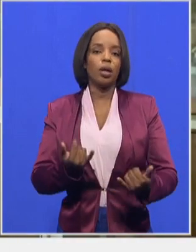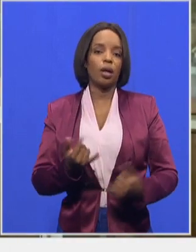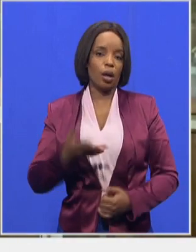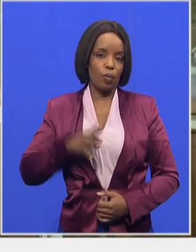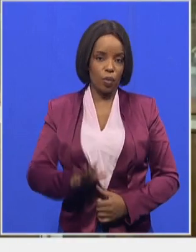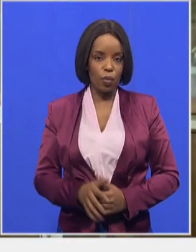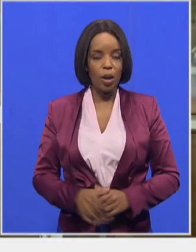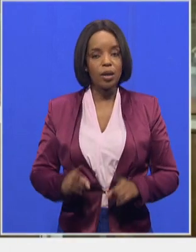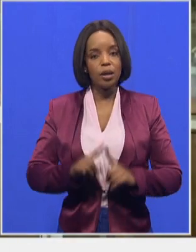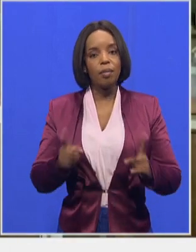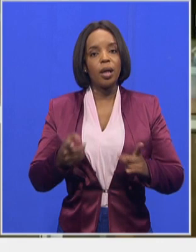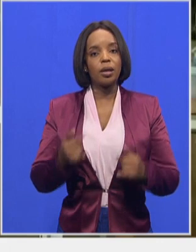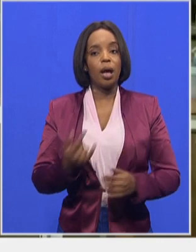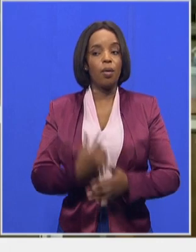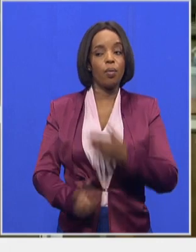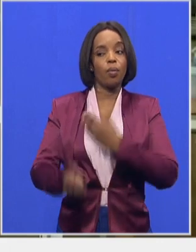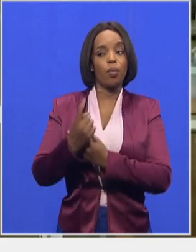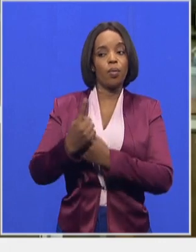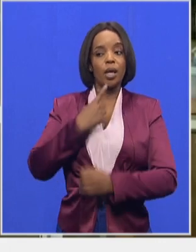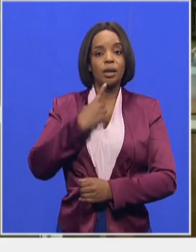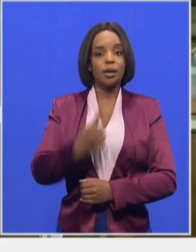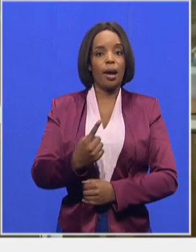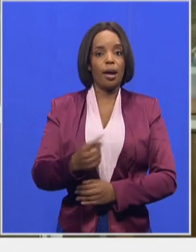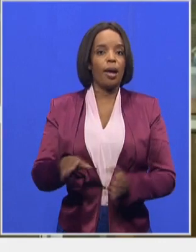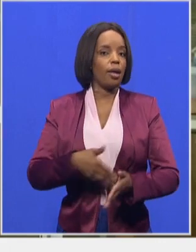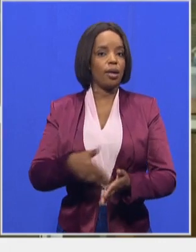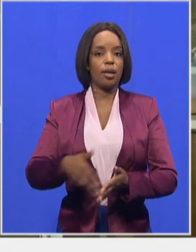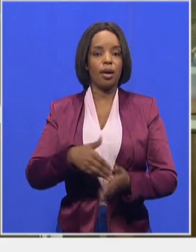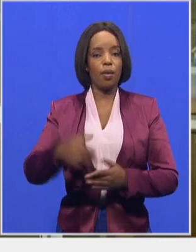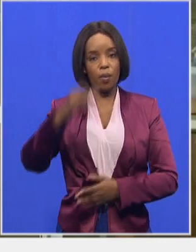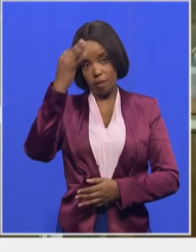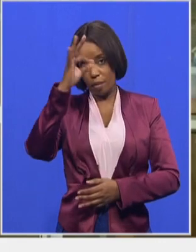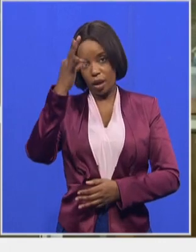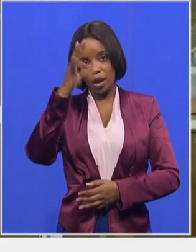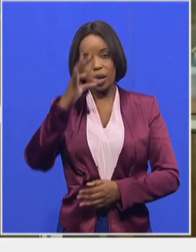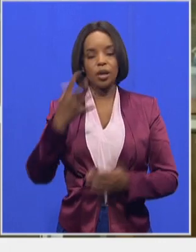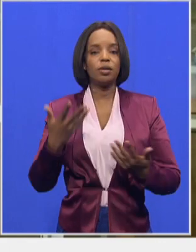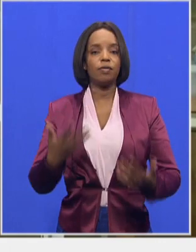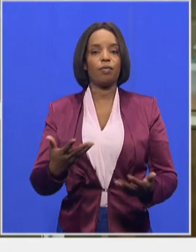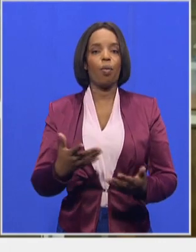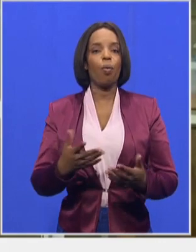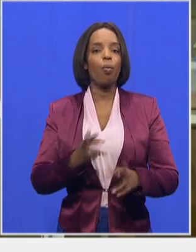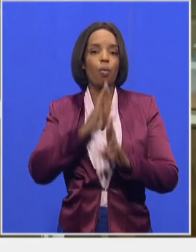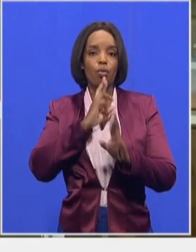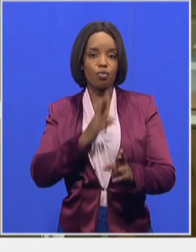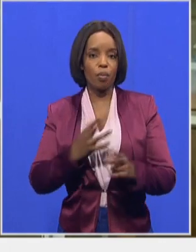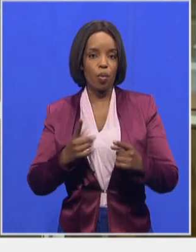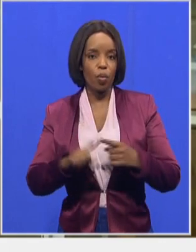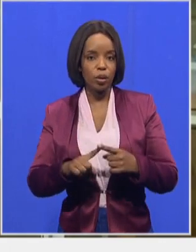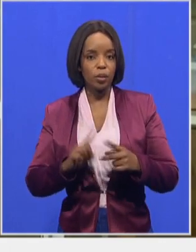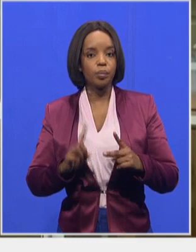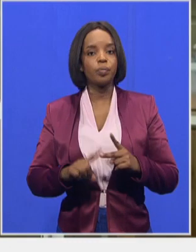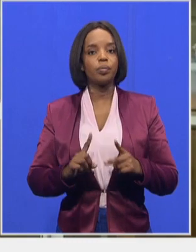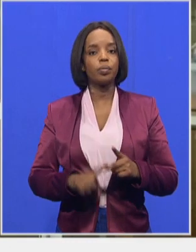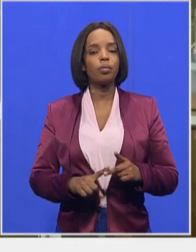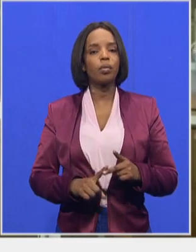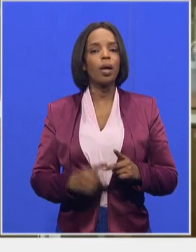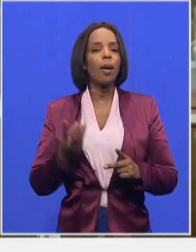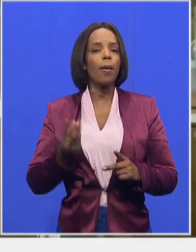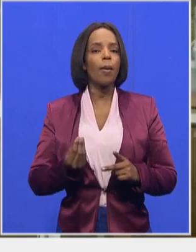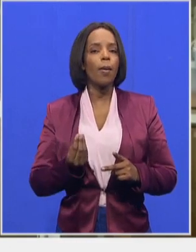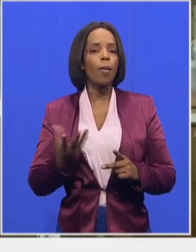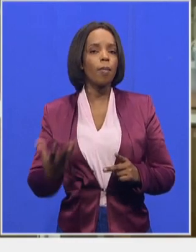has come out to play is that there are no minutes of that report, including how much IFS, which is an external